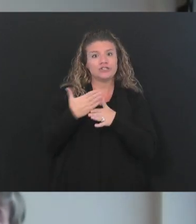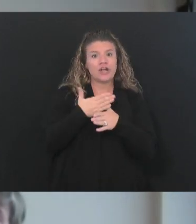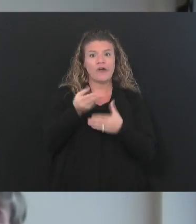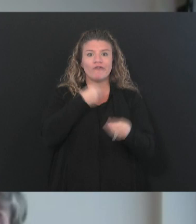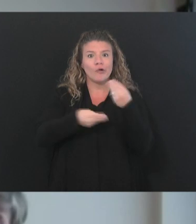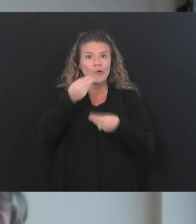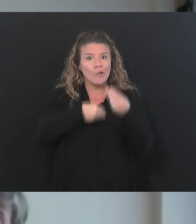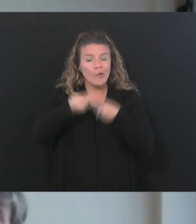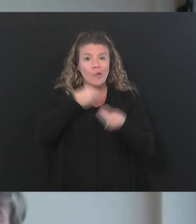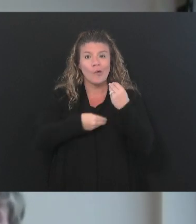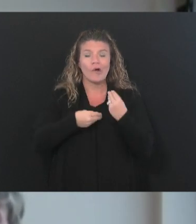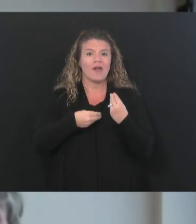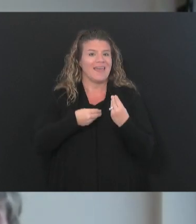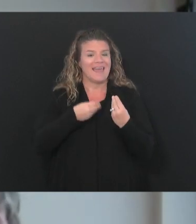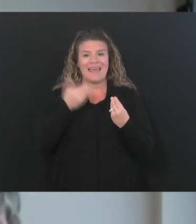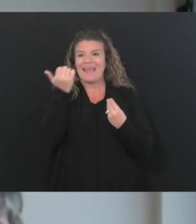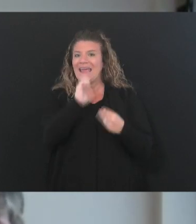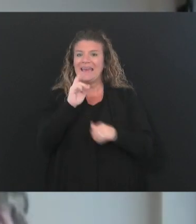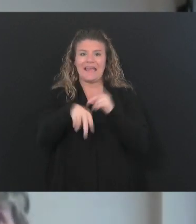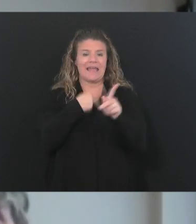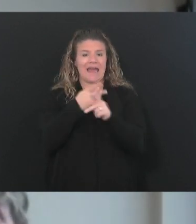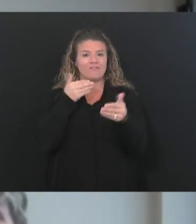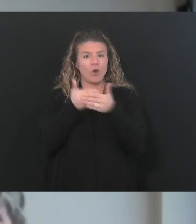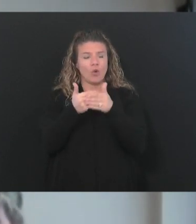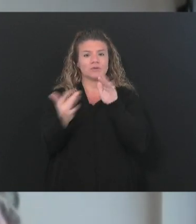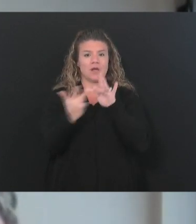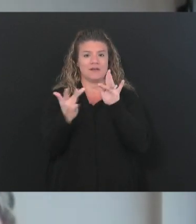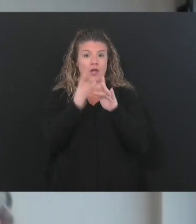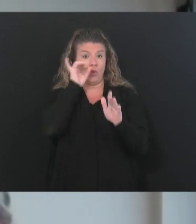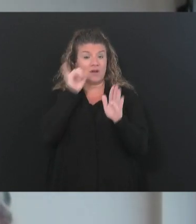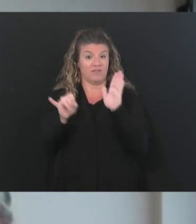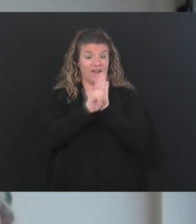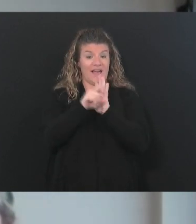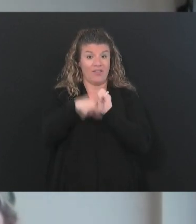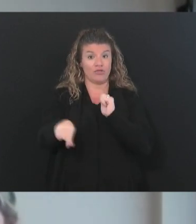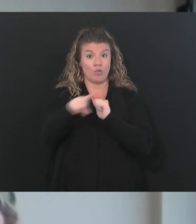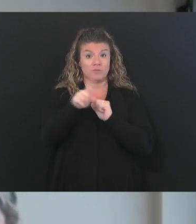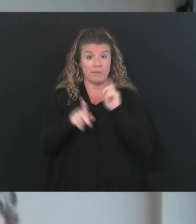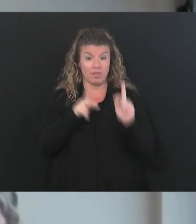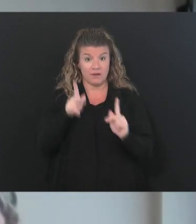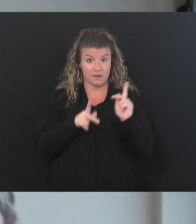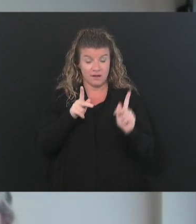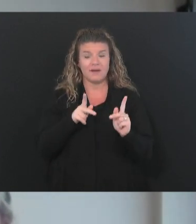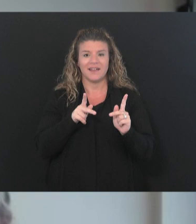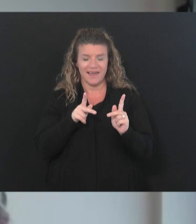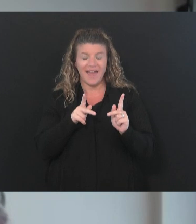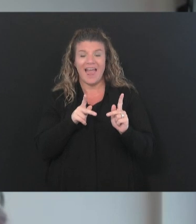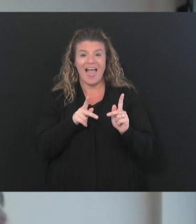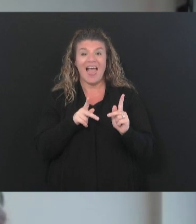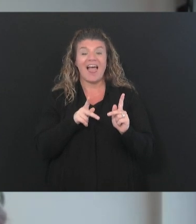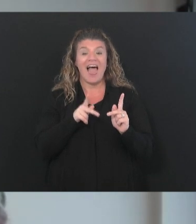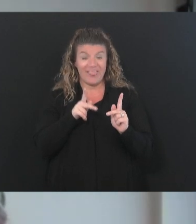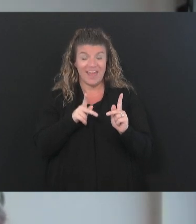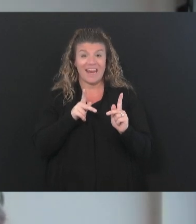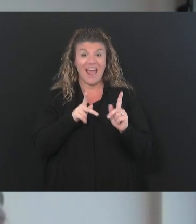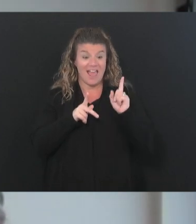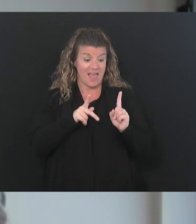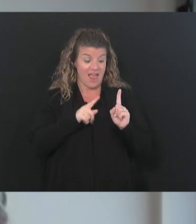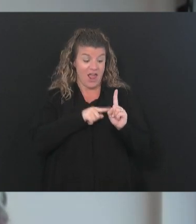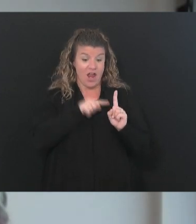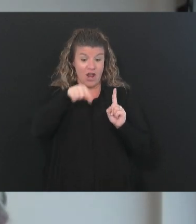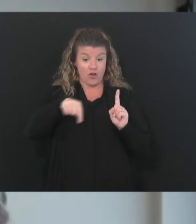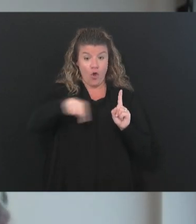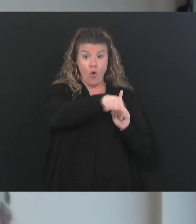those kinds of very close contact. They identify those individuals, and then they go to those individuals and work with each of them